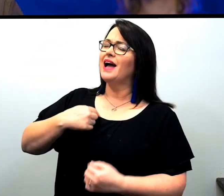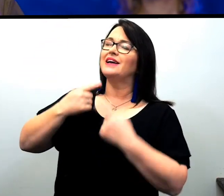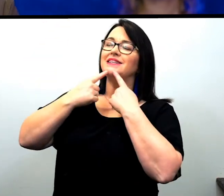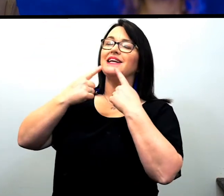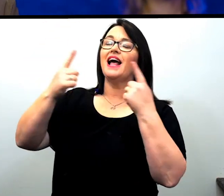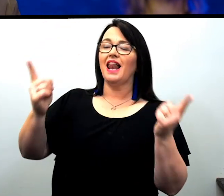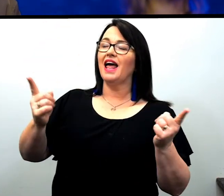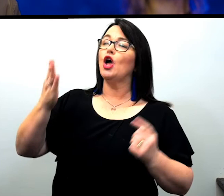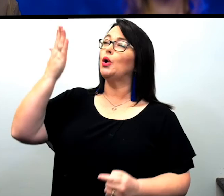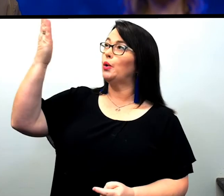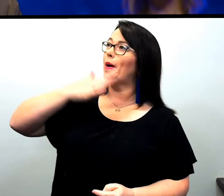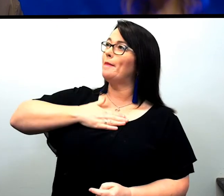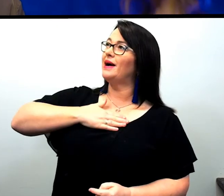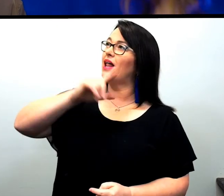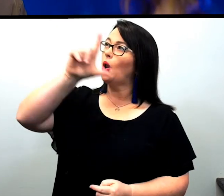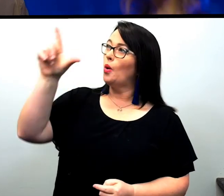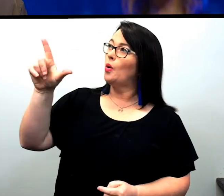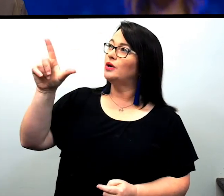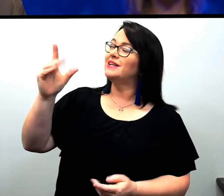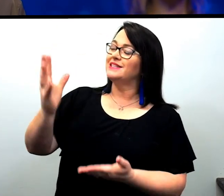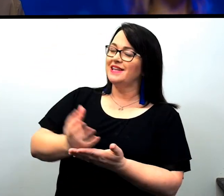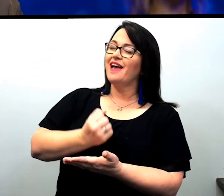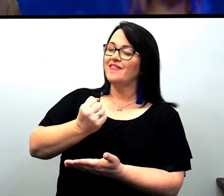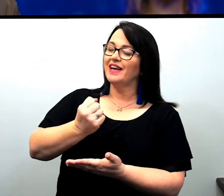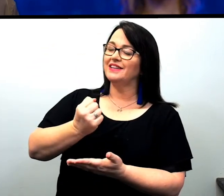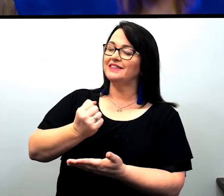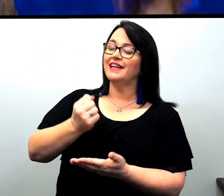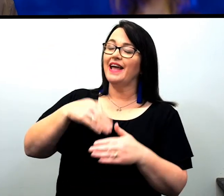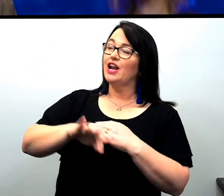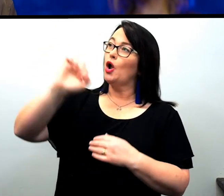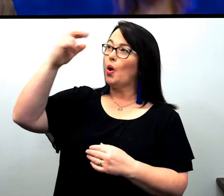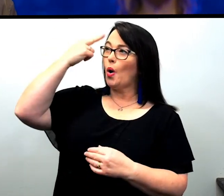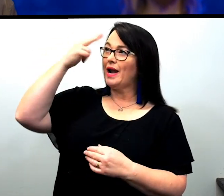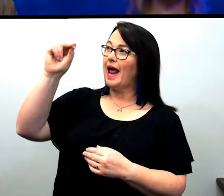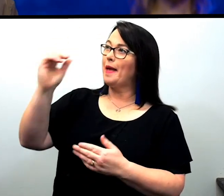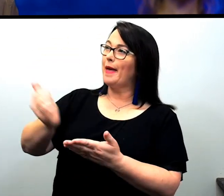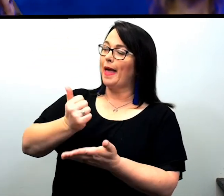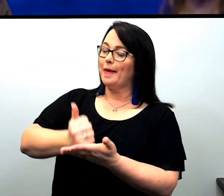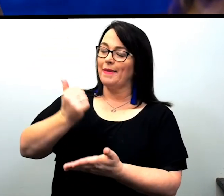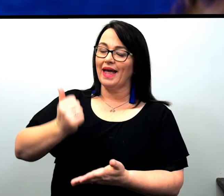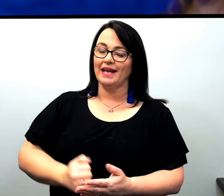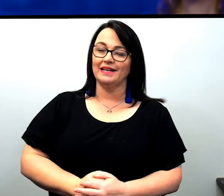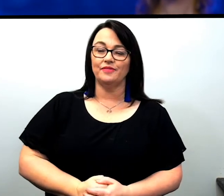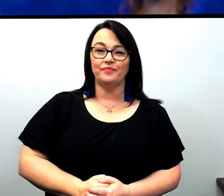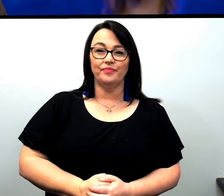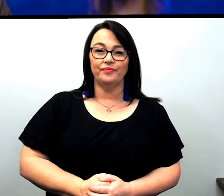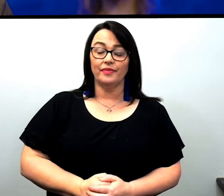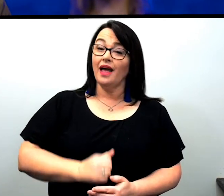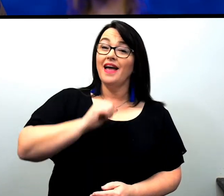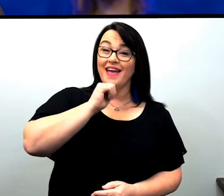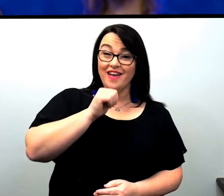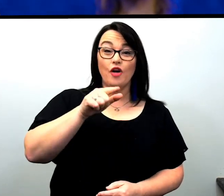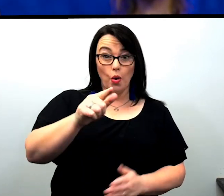you are my Lord and Savior. We pray this in your name. Amen. Hey, if you just prayed